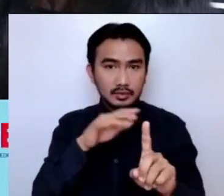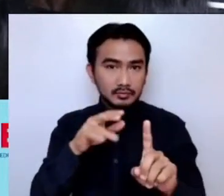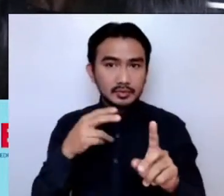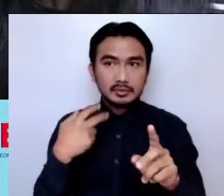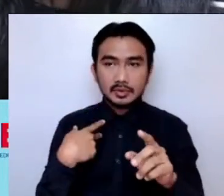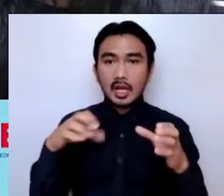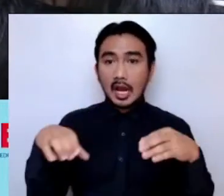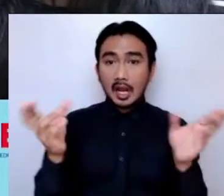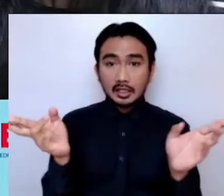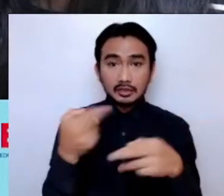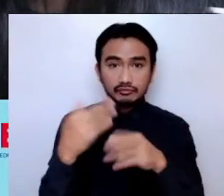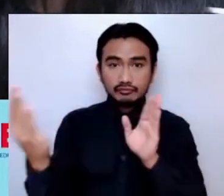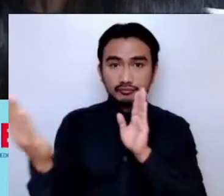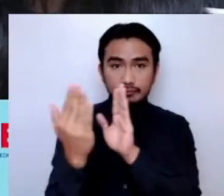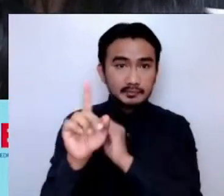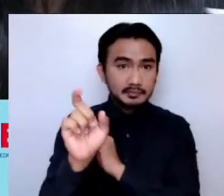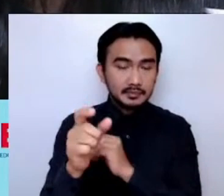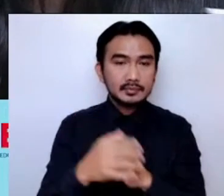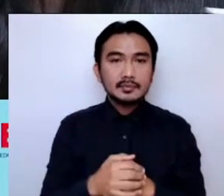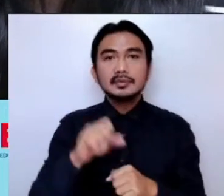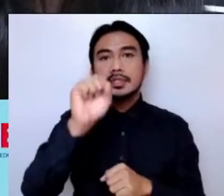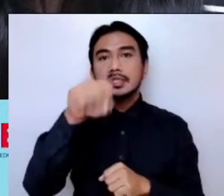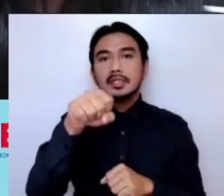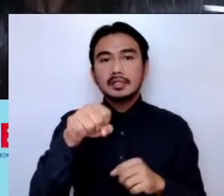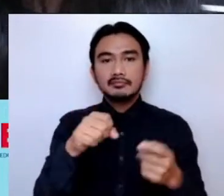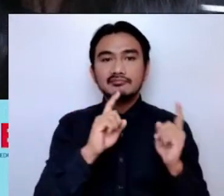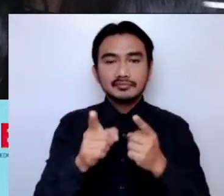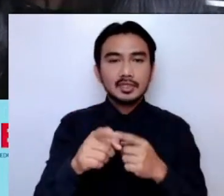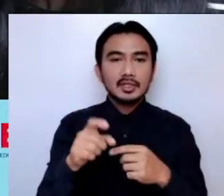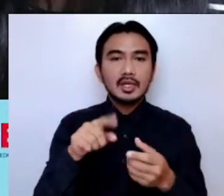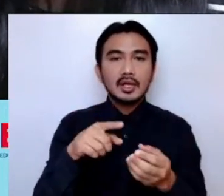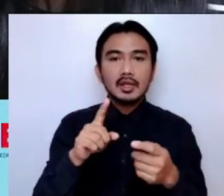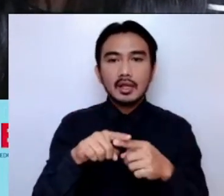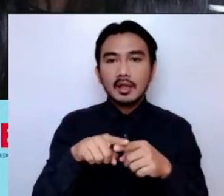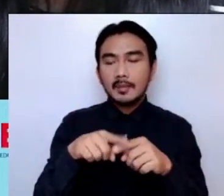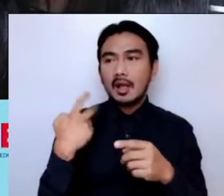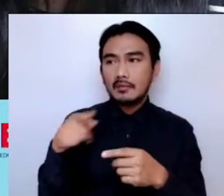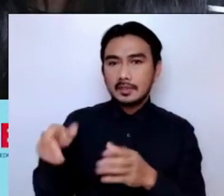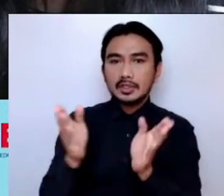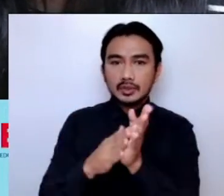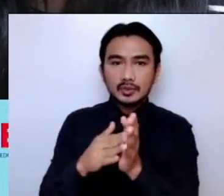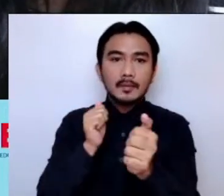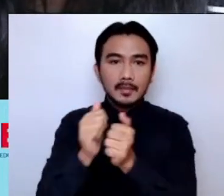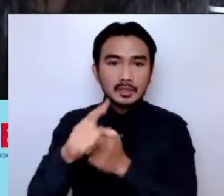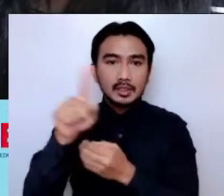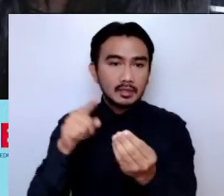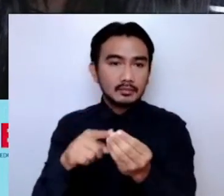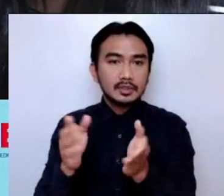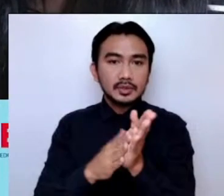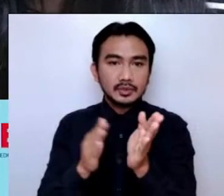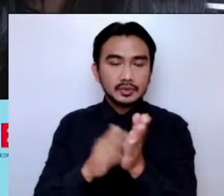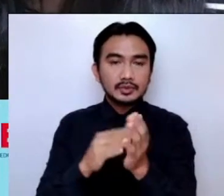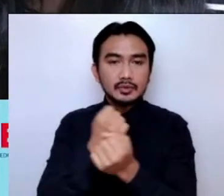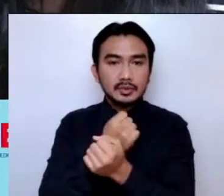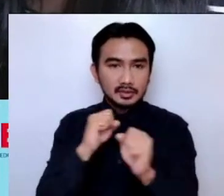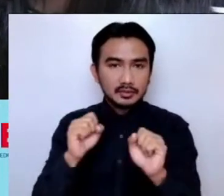Yes, provided that your school is one of the selected schools that successfully passed the school safety assessment for the conduct of